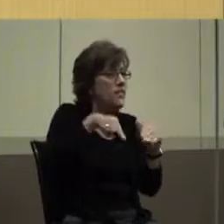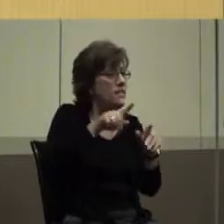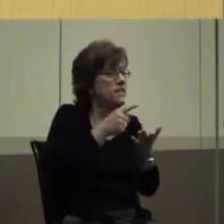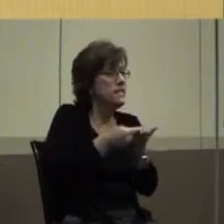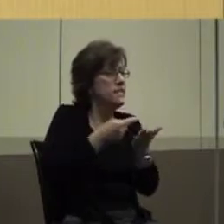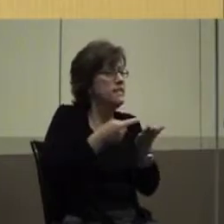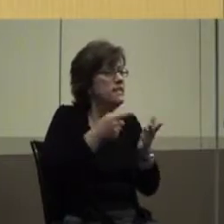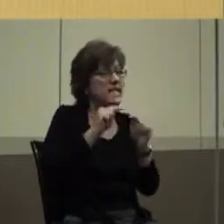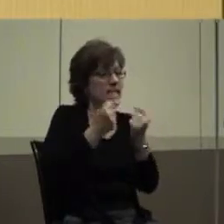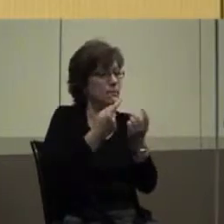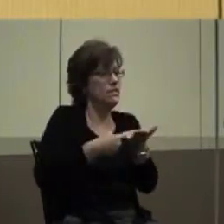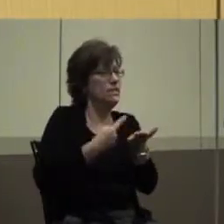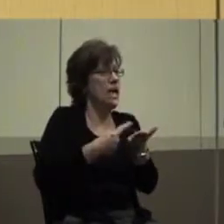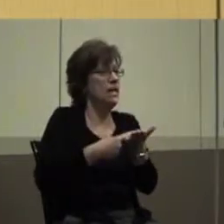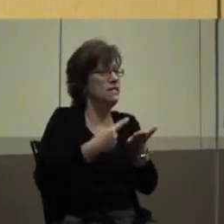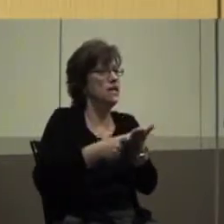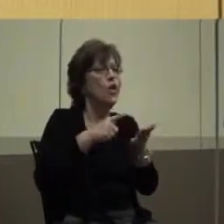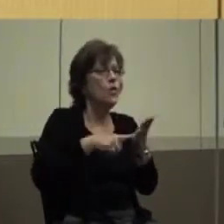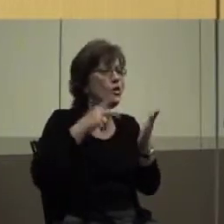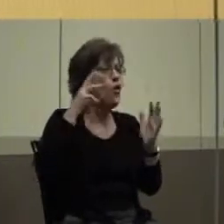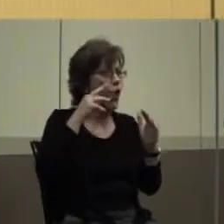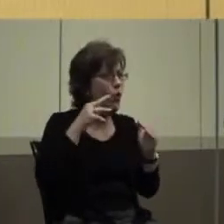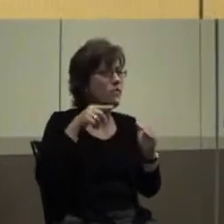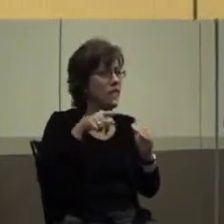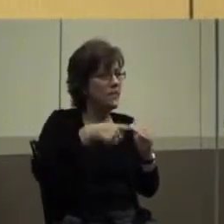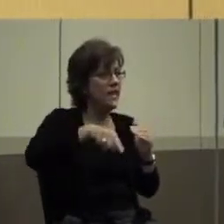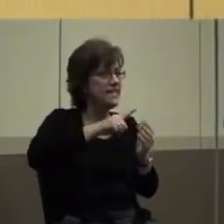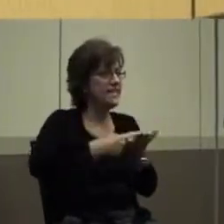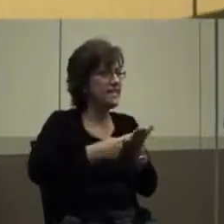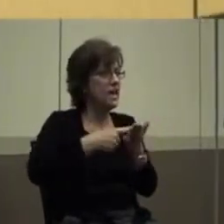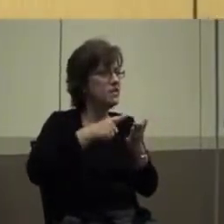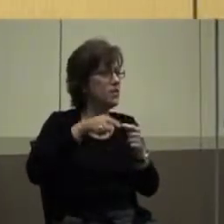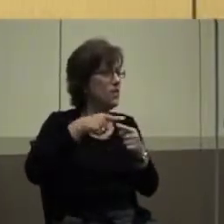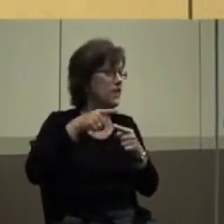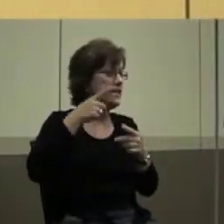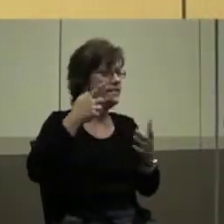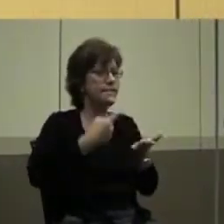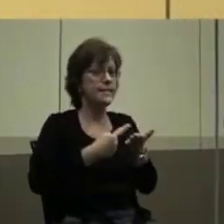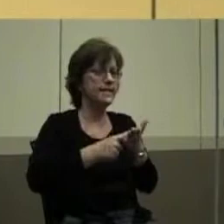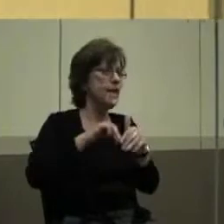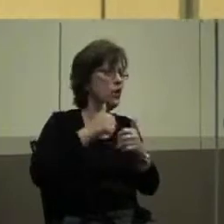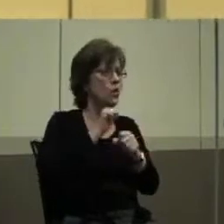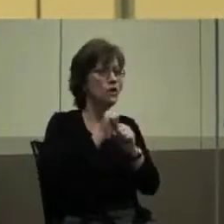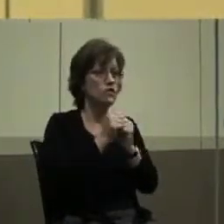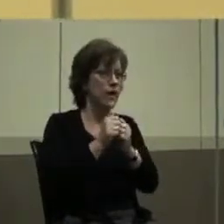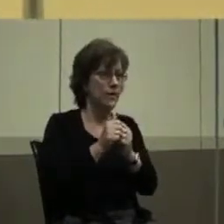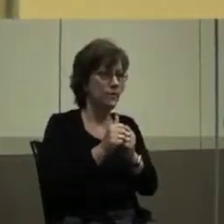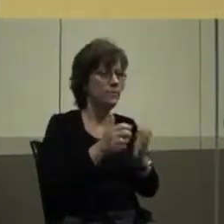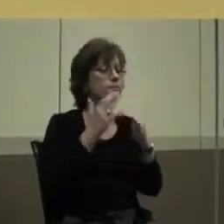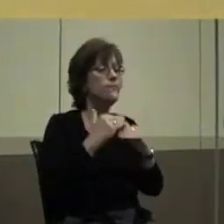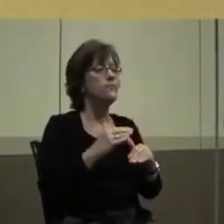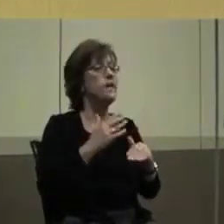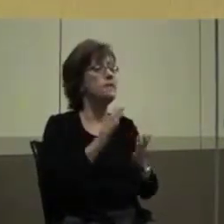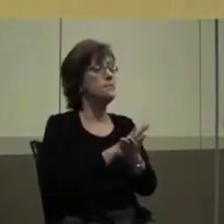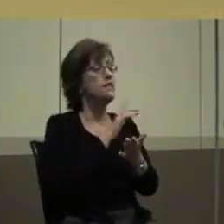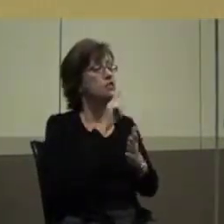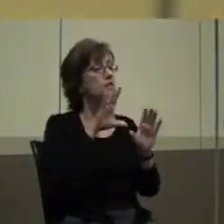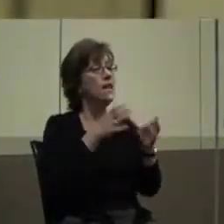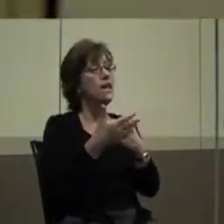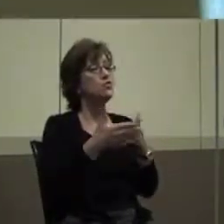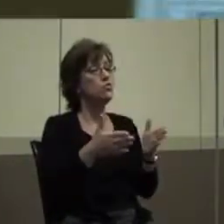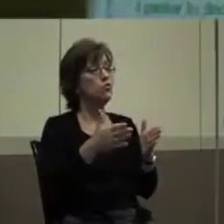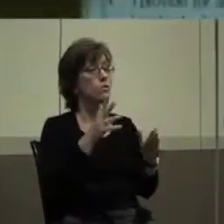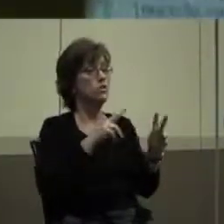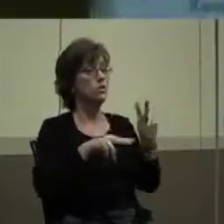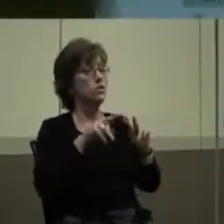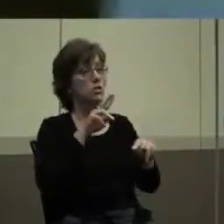work together? The next 2 pages is the classroom team survey that they completed and how